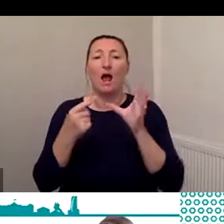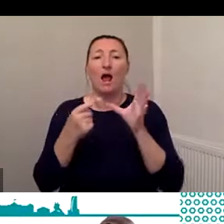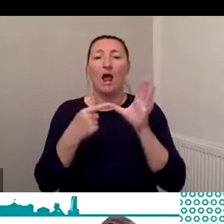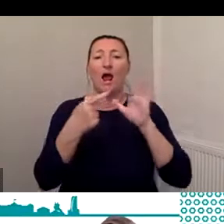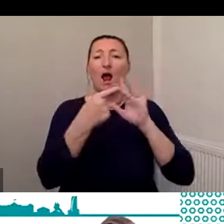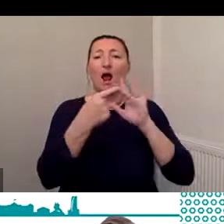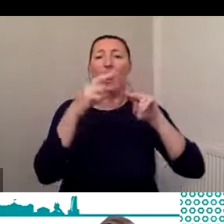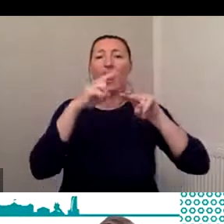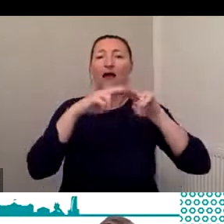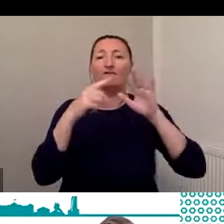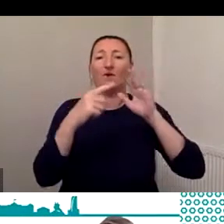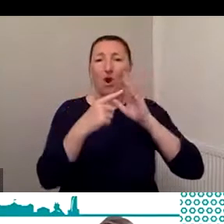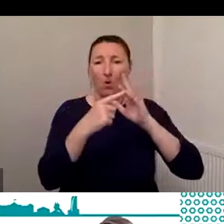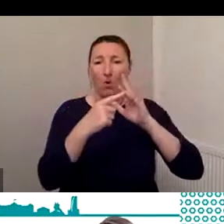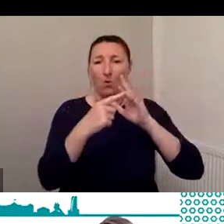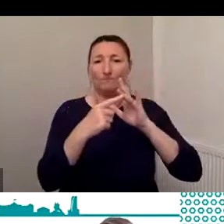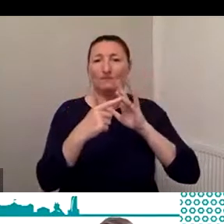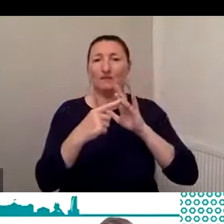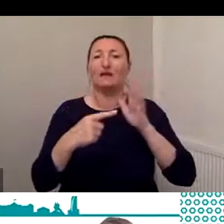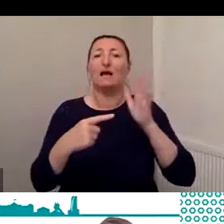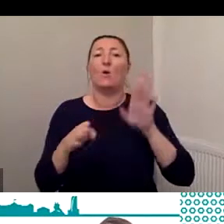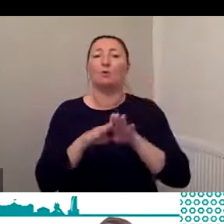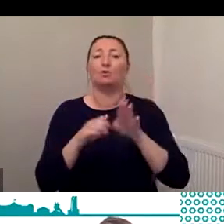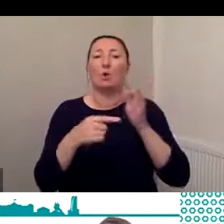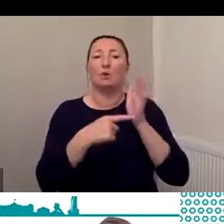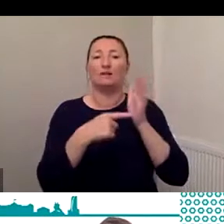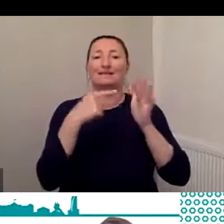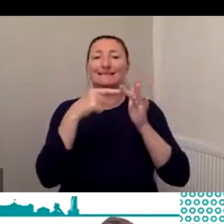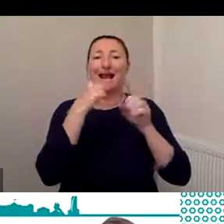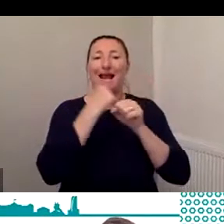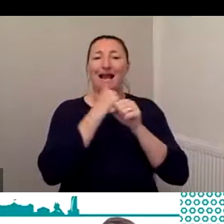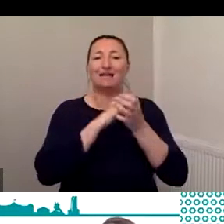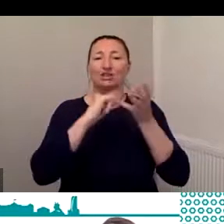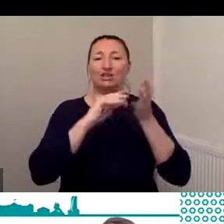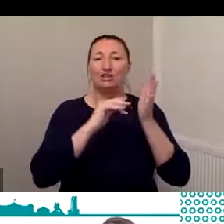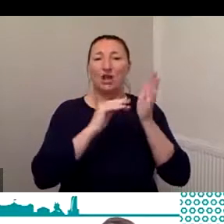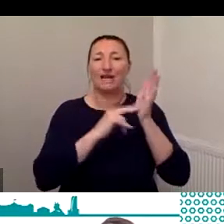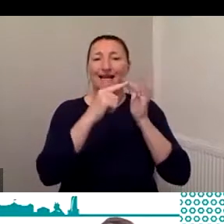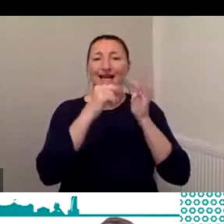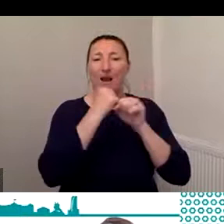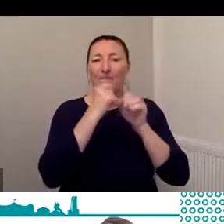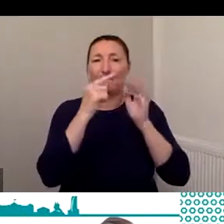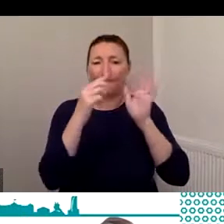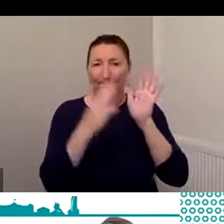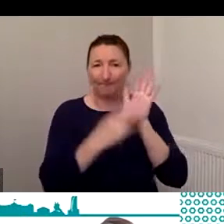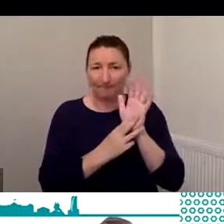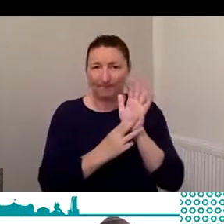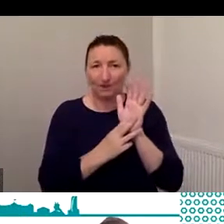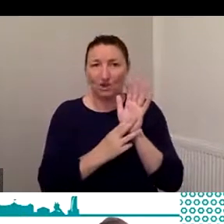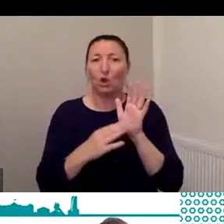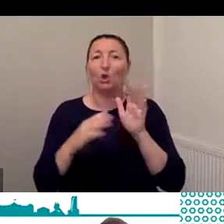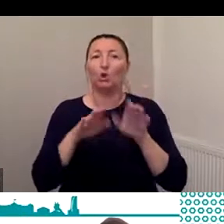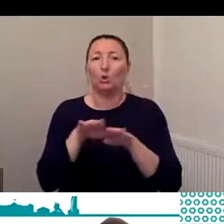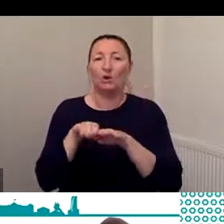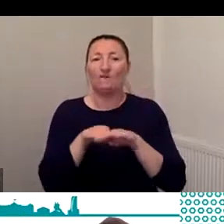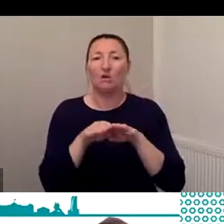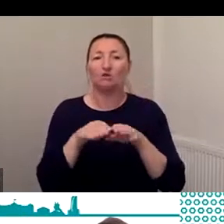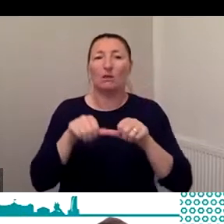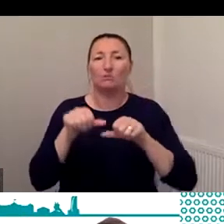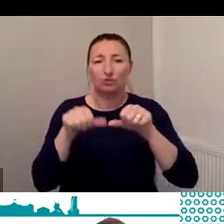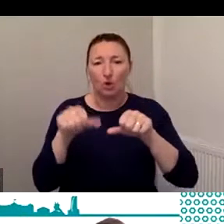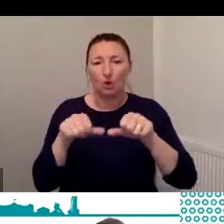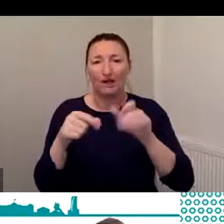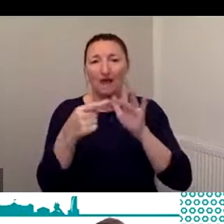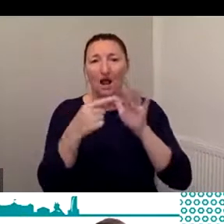the Asian Development Bank. And between April and October 2020, we conducted interviews,